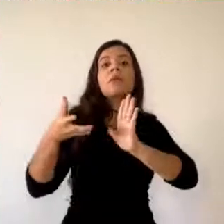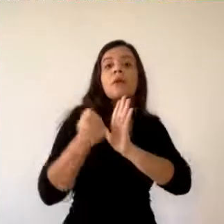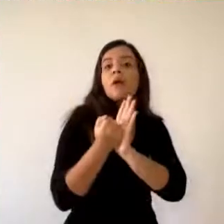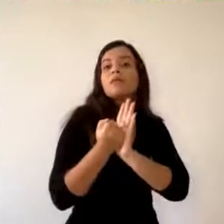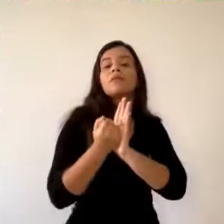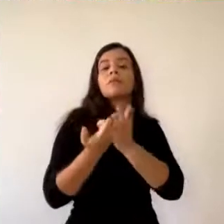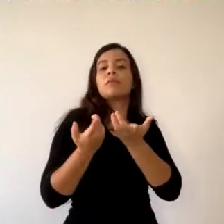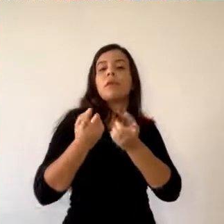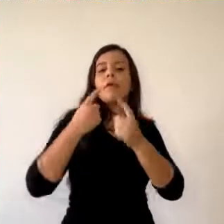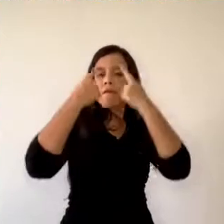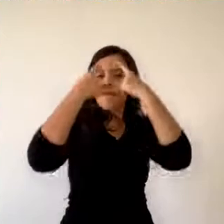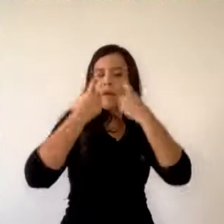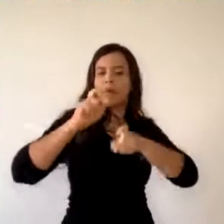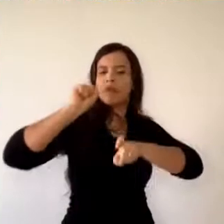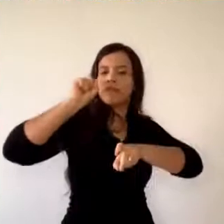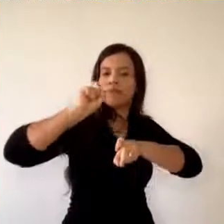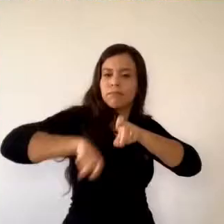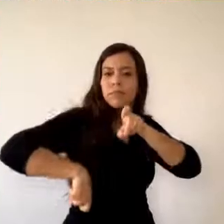sexual violence.